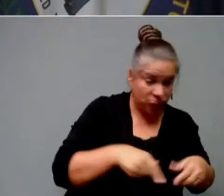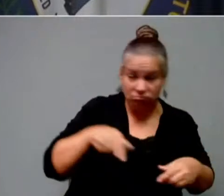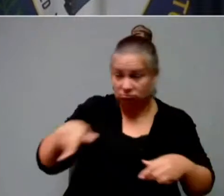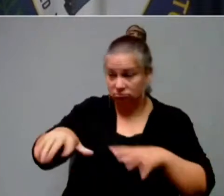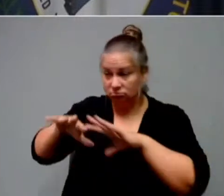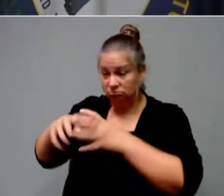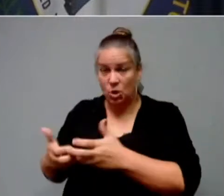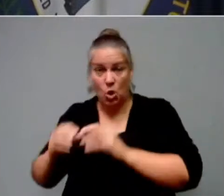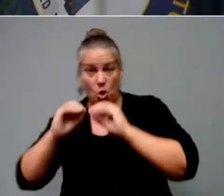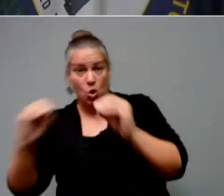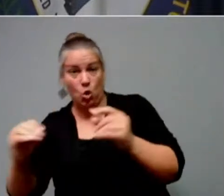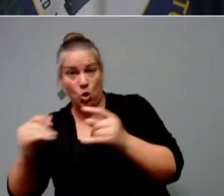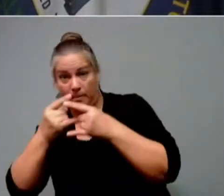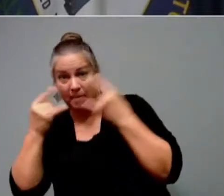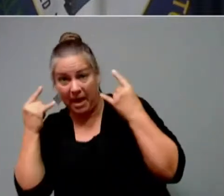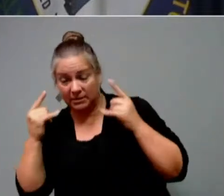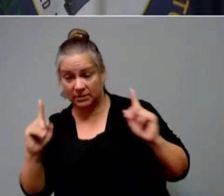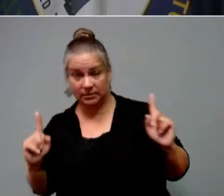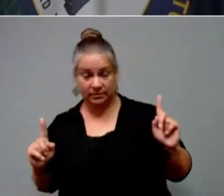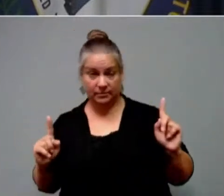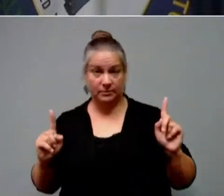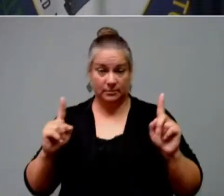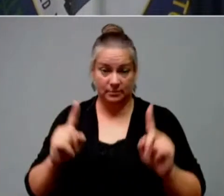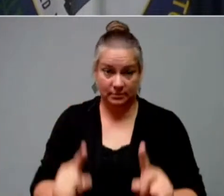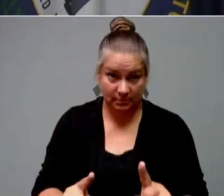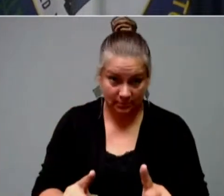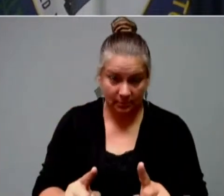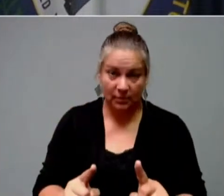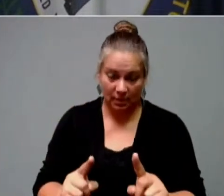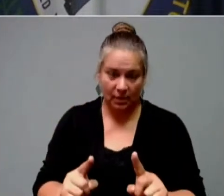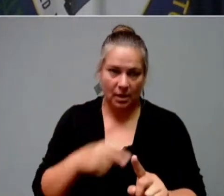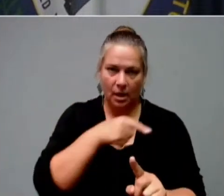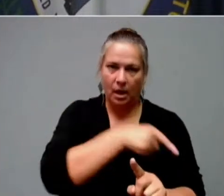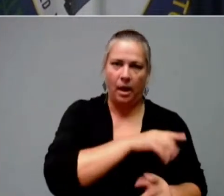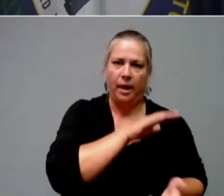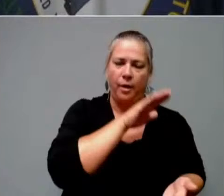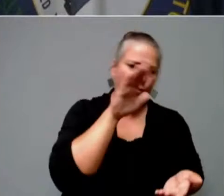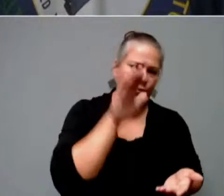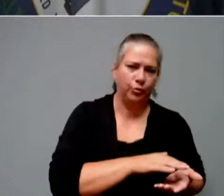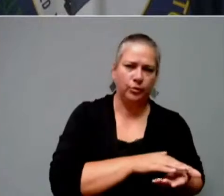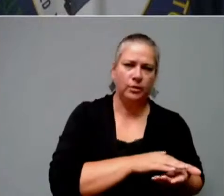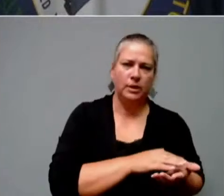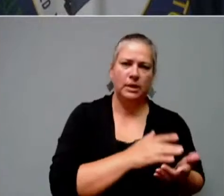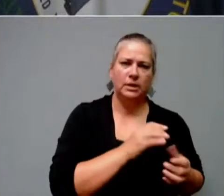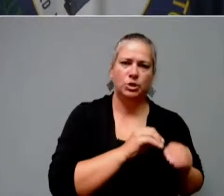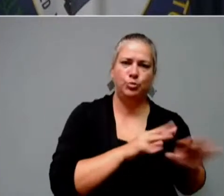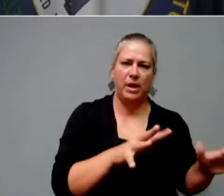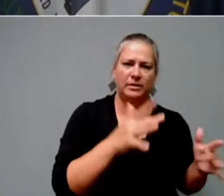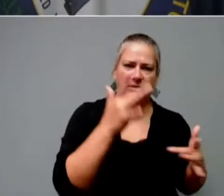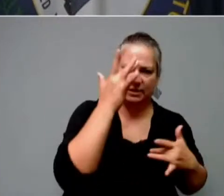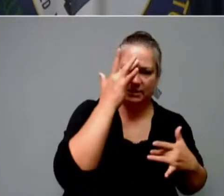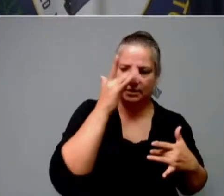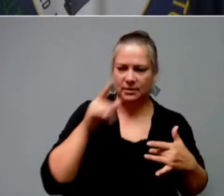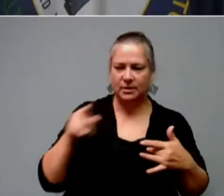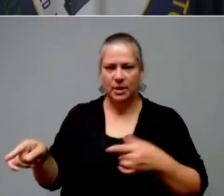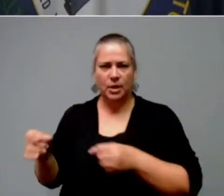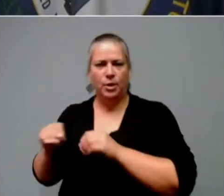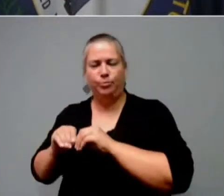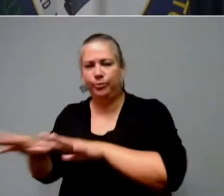showed that where masks were worn, it reduced transmission and spread of the disease. What I want to urge